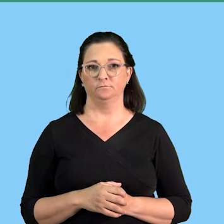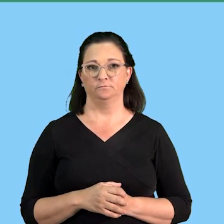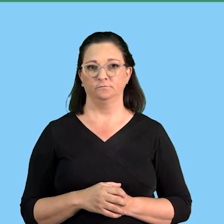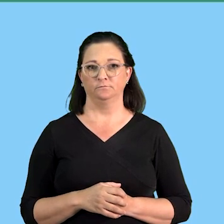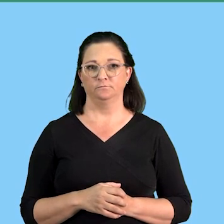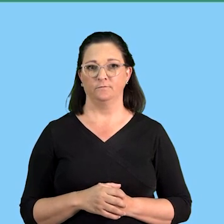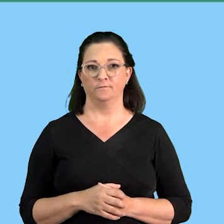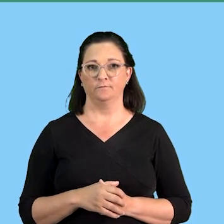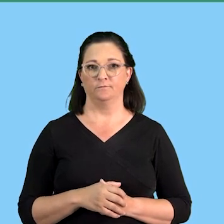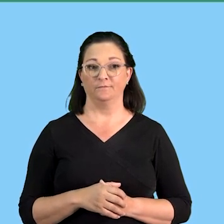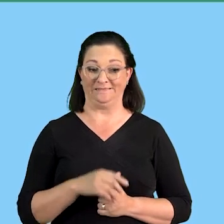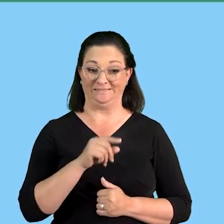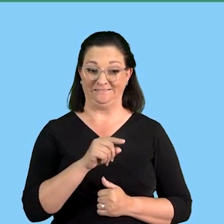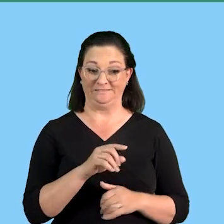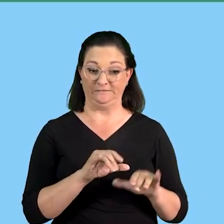holds